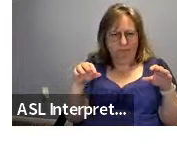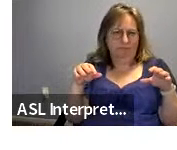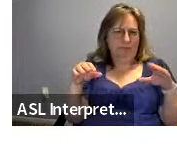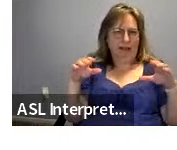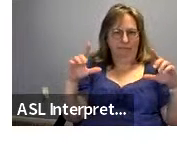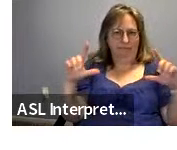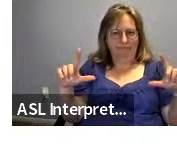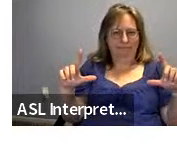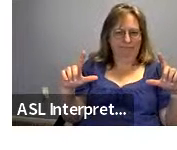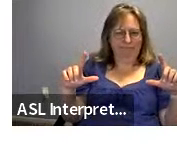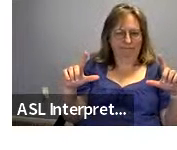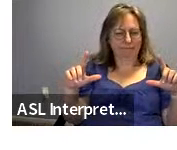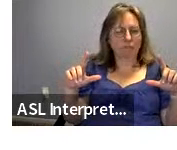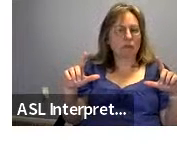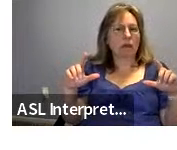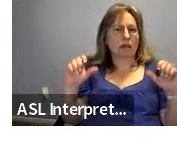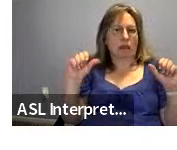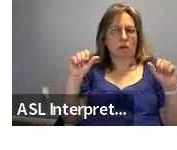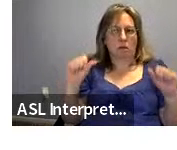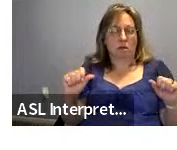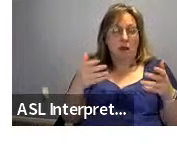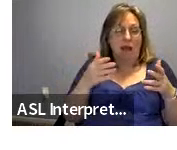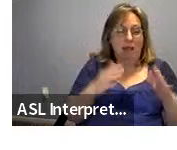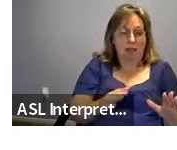to complete and share classroom work.